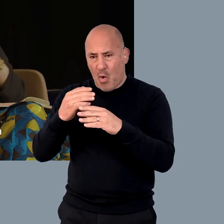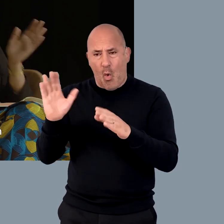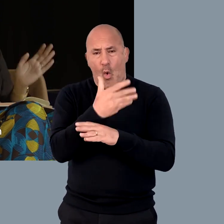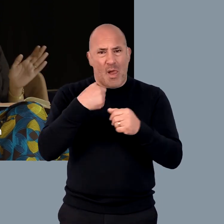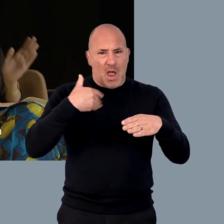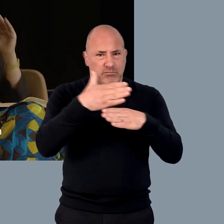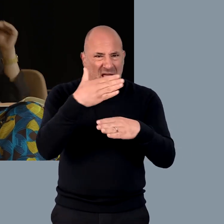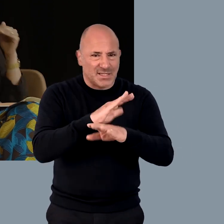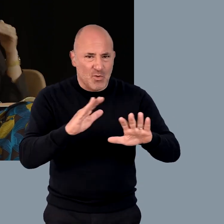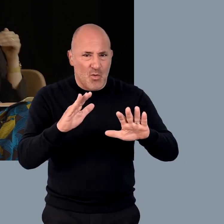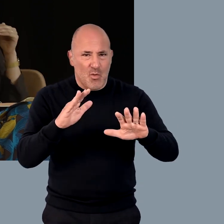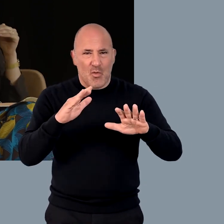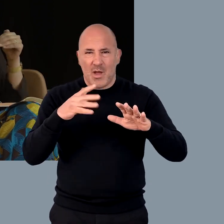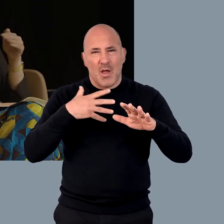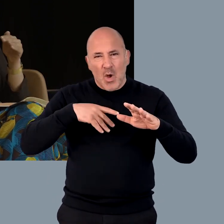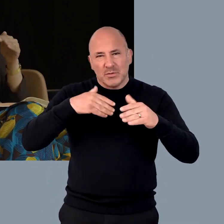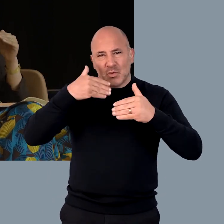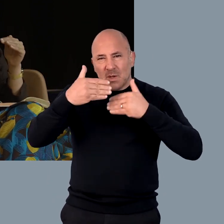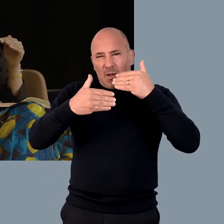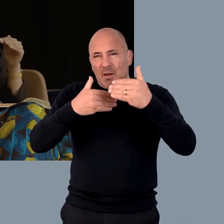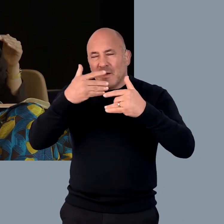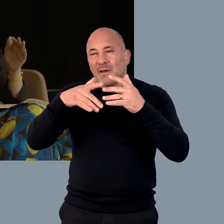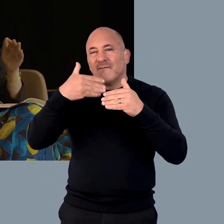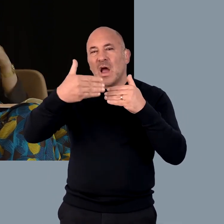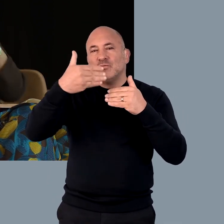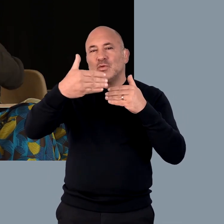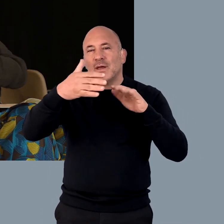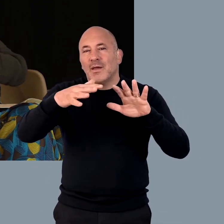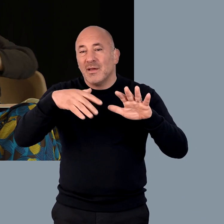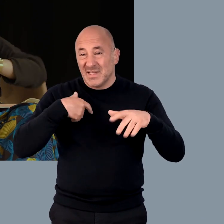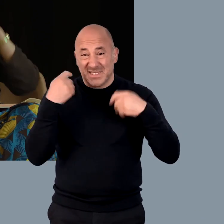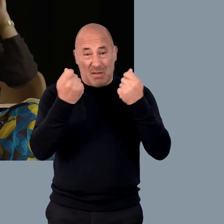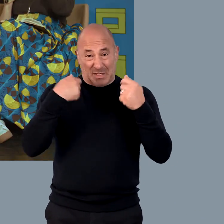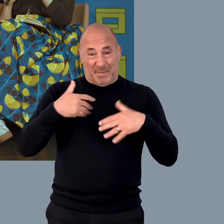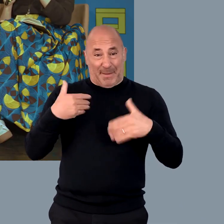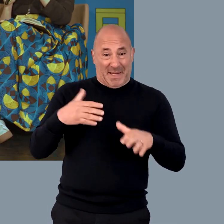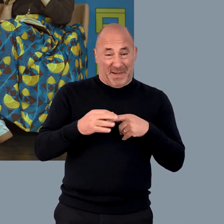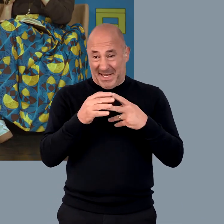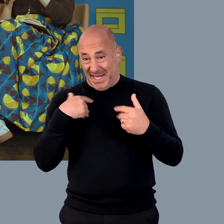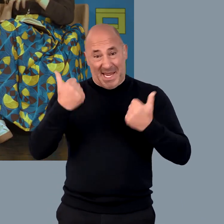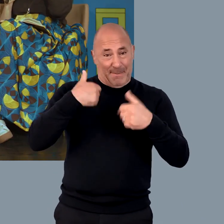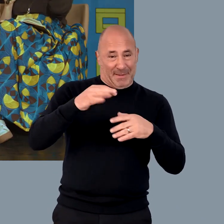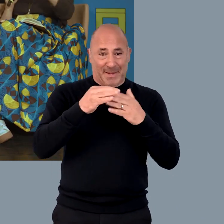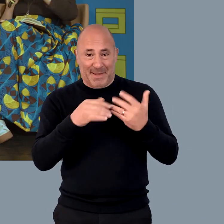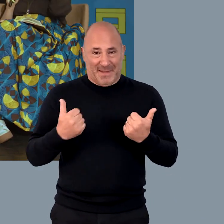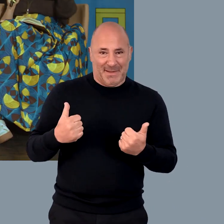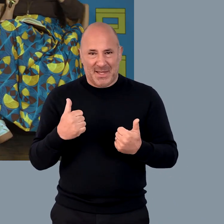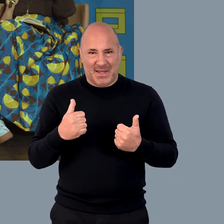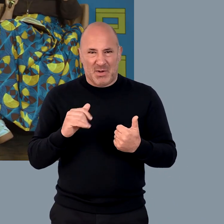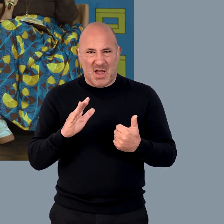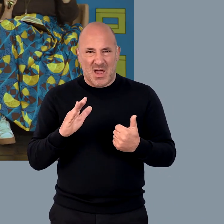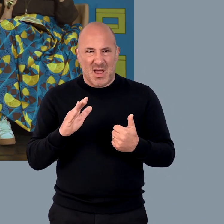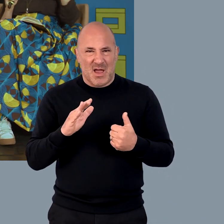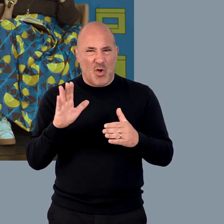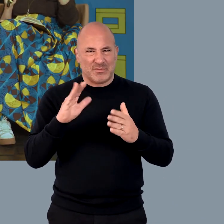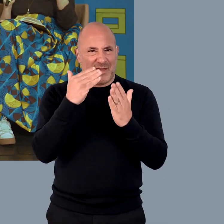not for all of their practice. And where I'd like it to get to is that eventually, so we've done all the celebrating, we've highlighted this great stuff, we've got that kind of